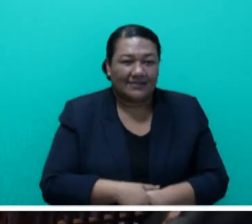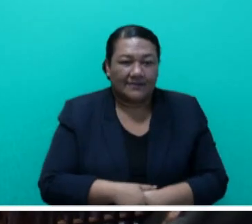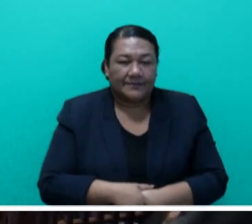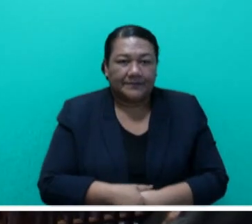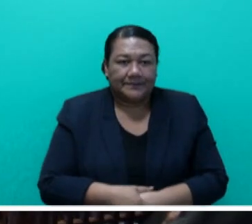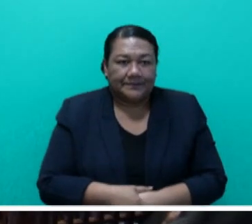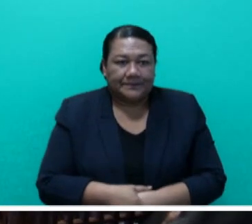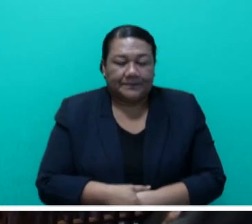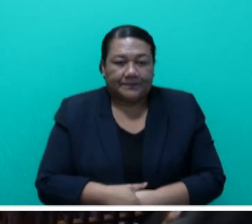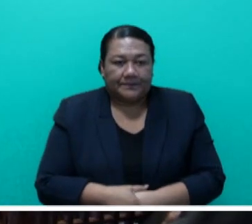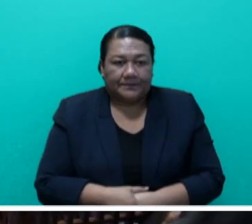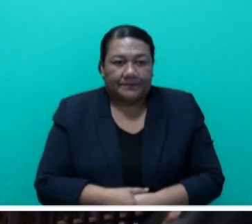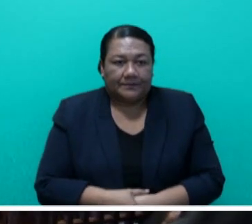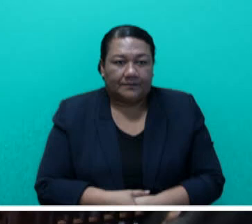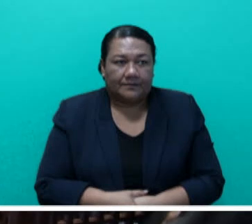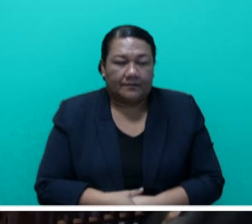You, Honorable Minister,